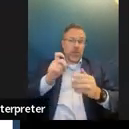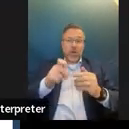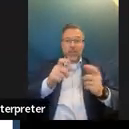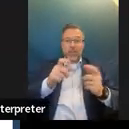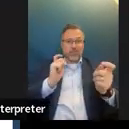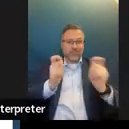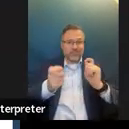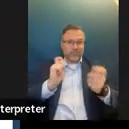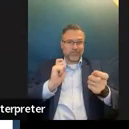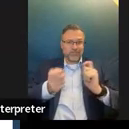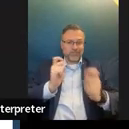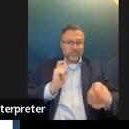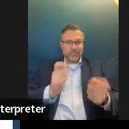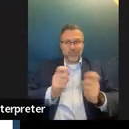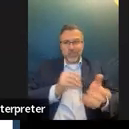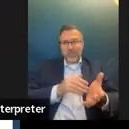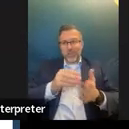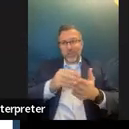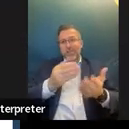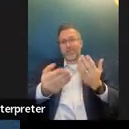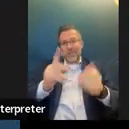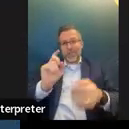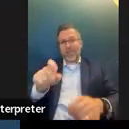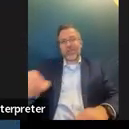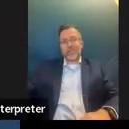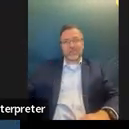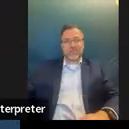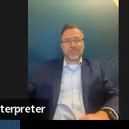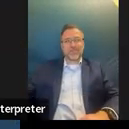more often than that.